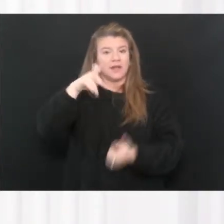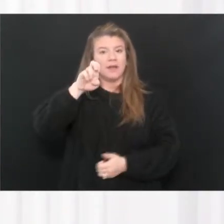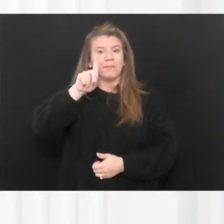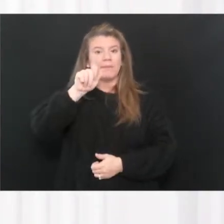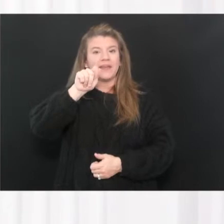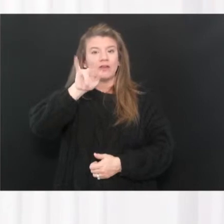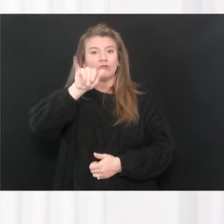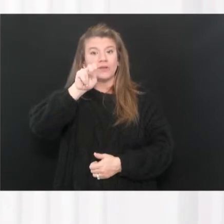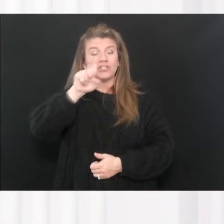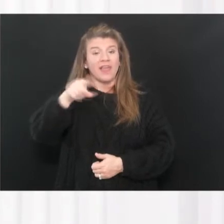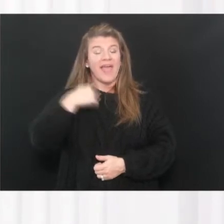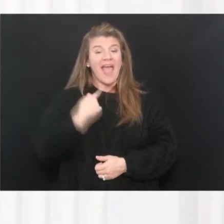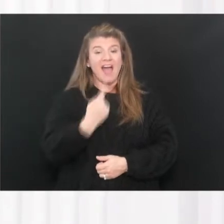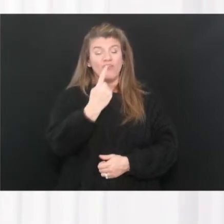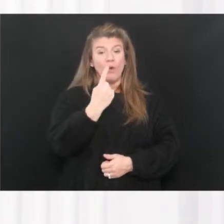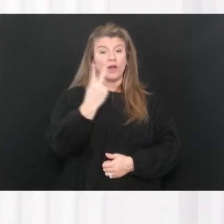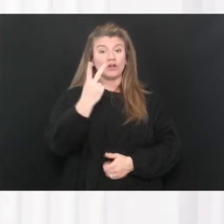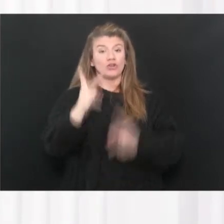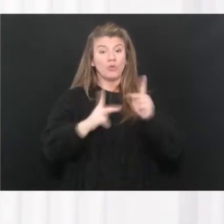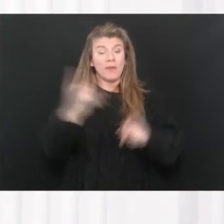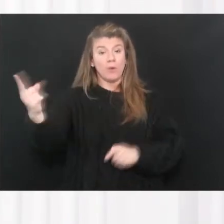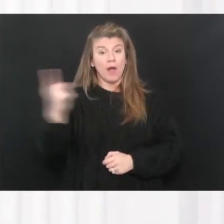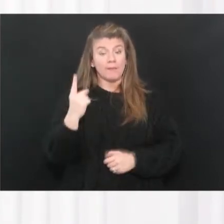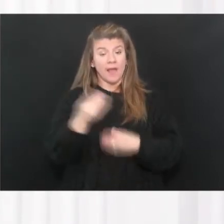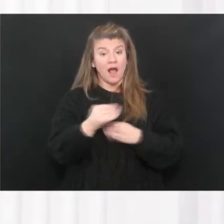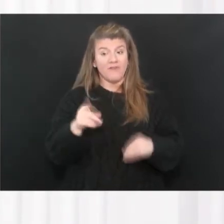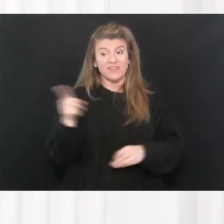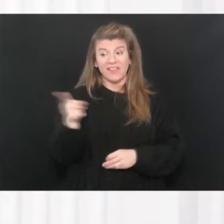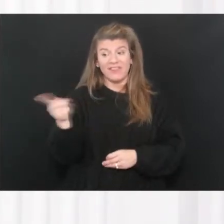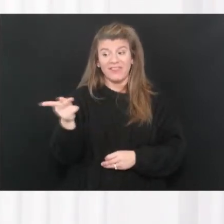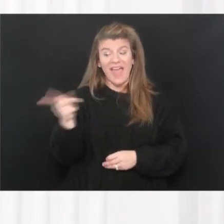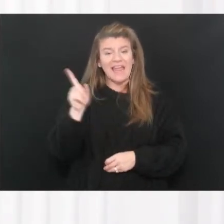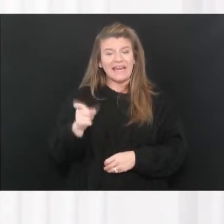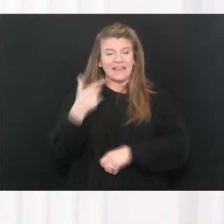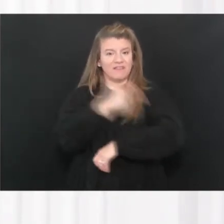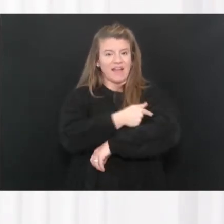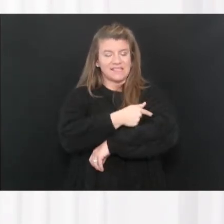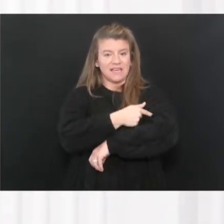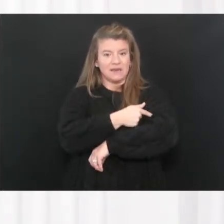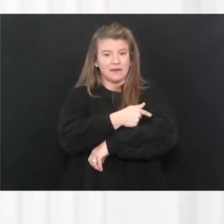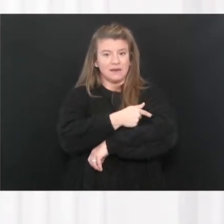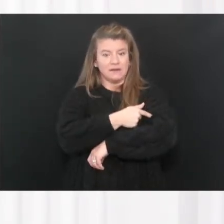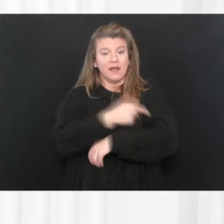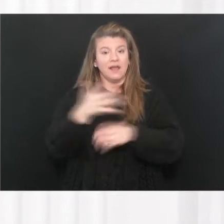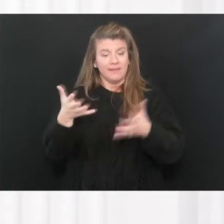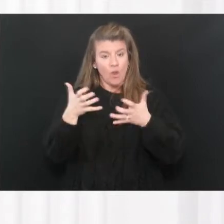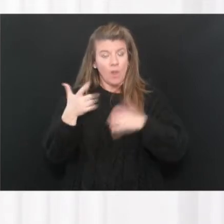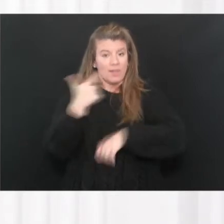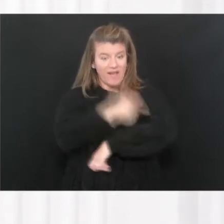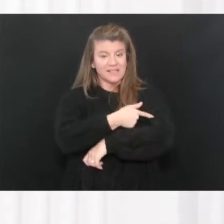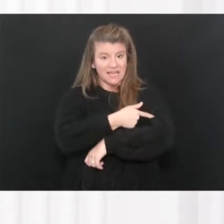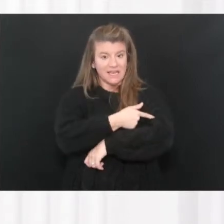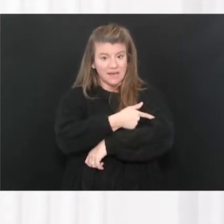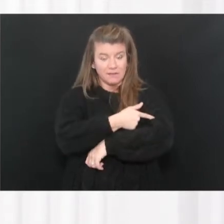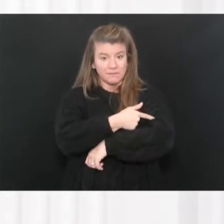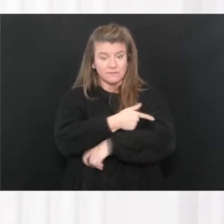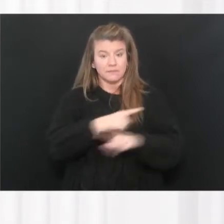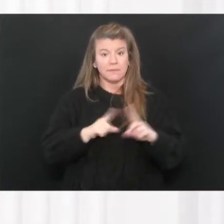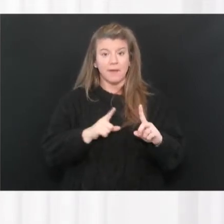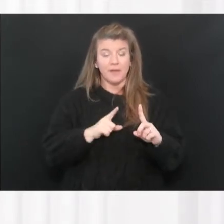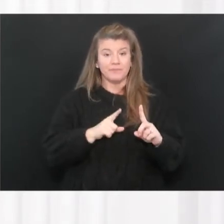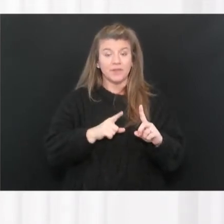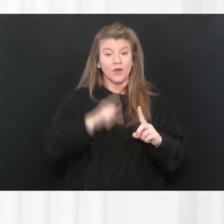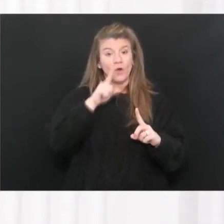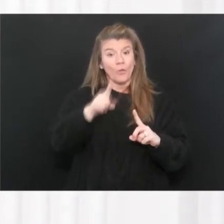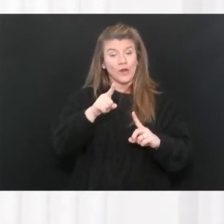2 patients come into the office who need the vaccine and want the vaccine, but when